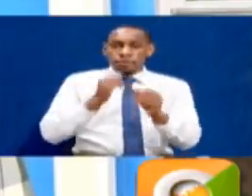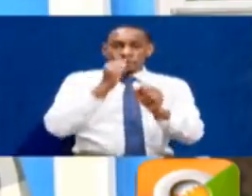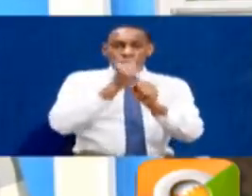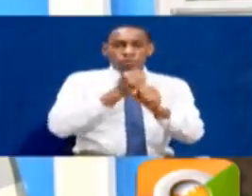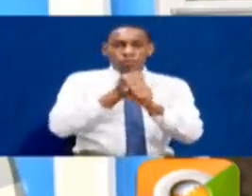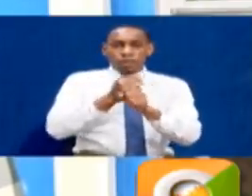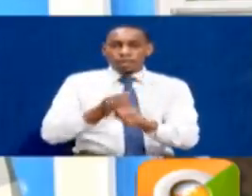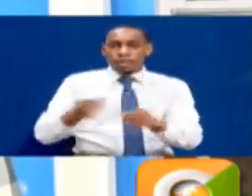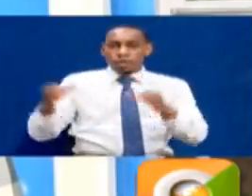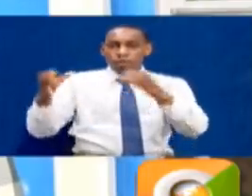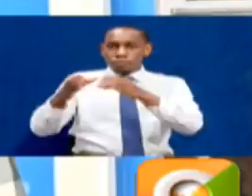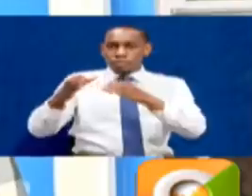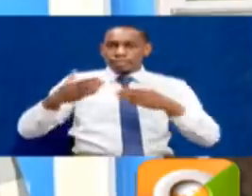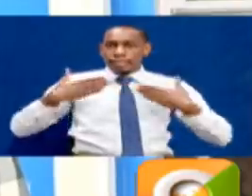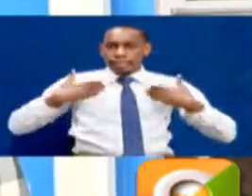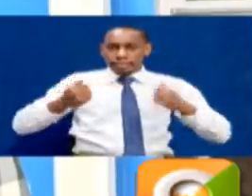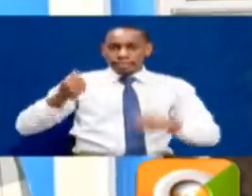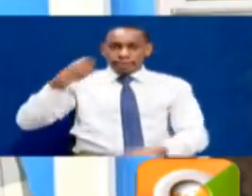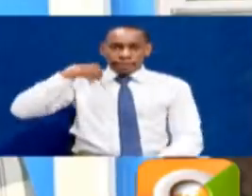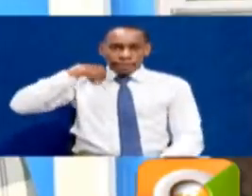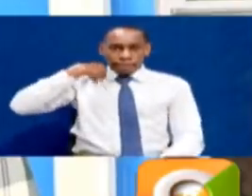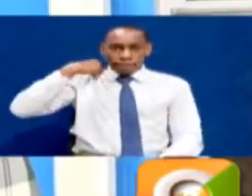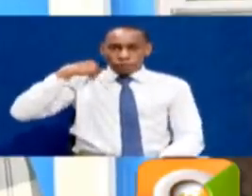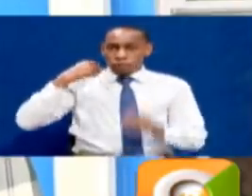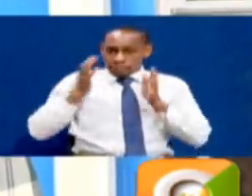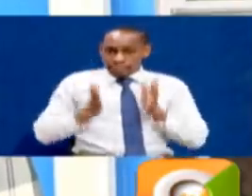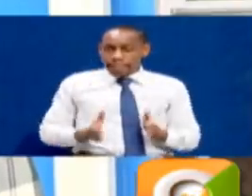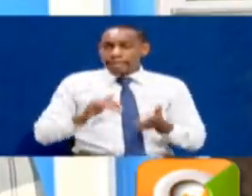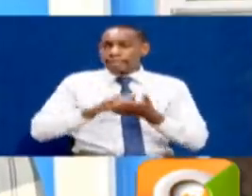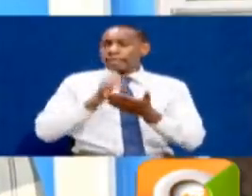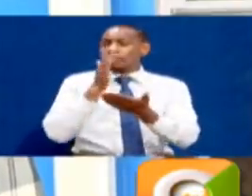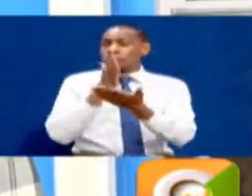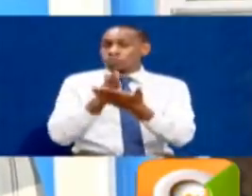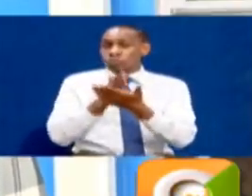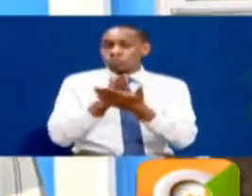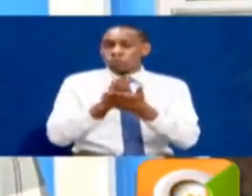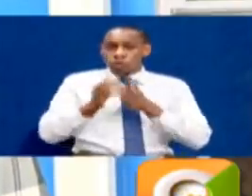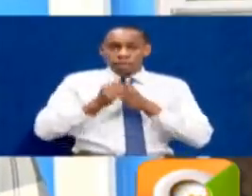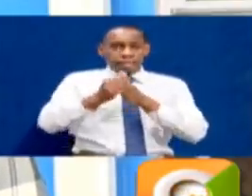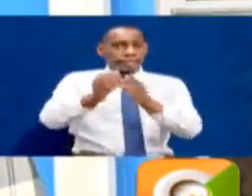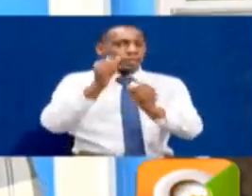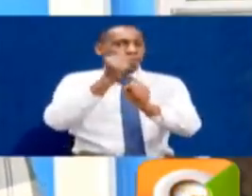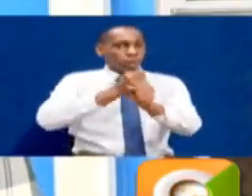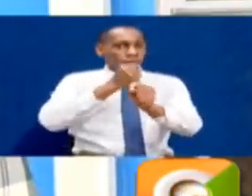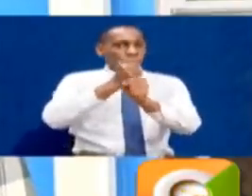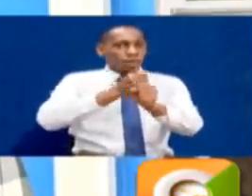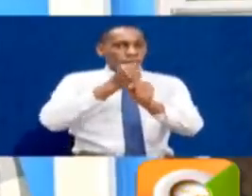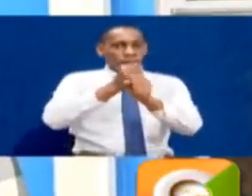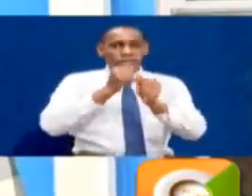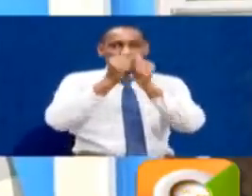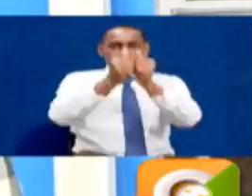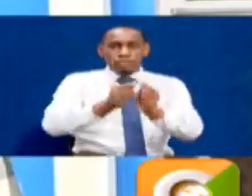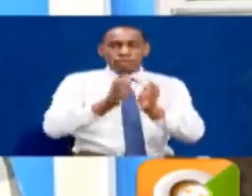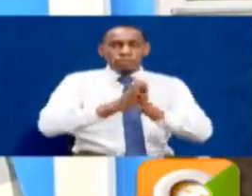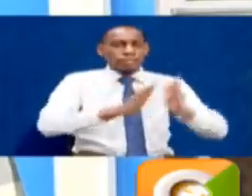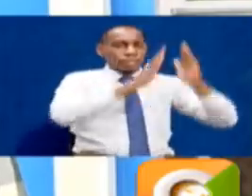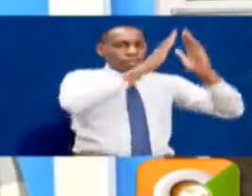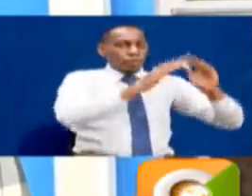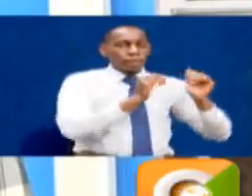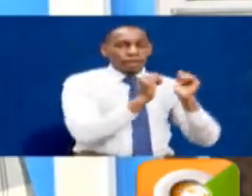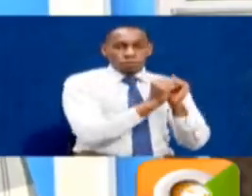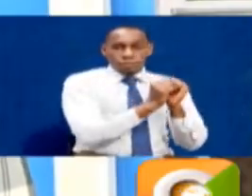of community health volunteers who are really in the front line together with the